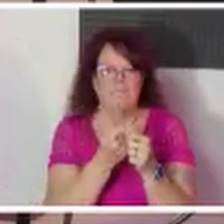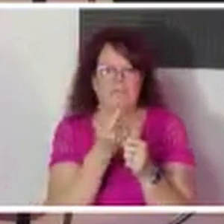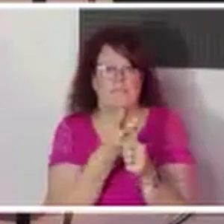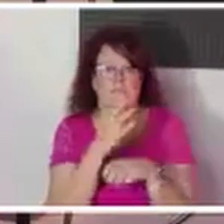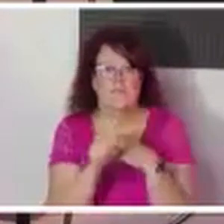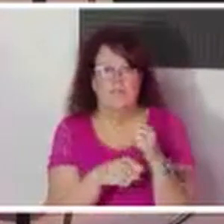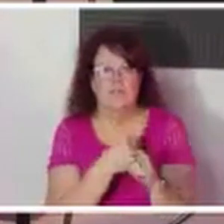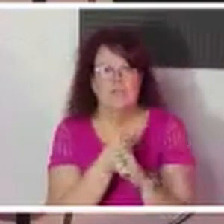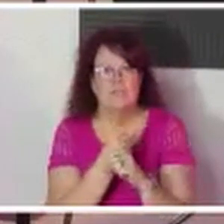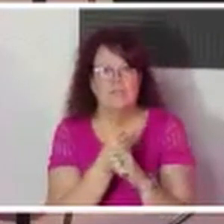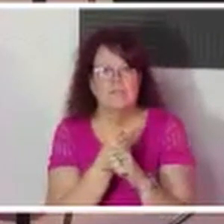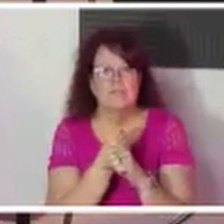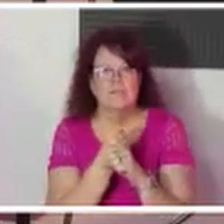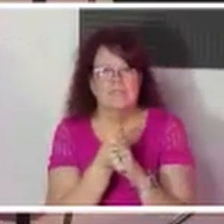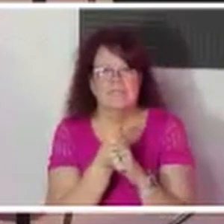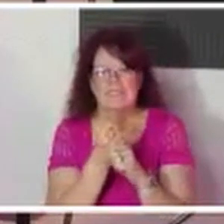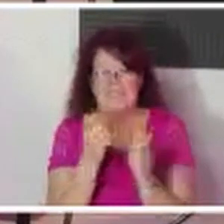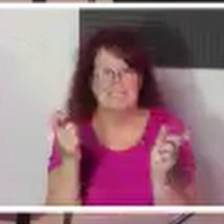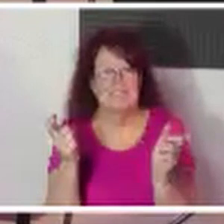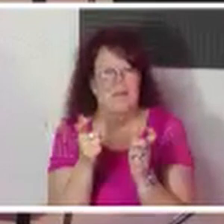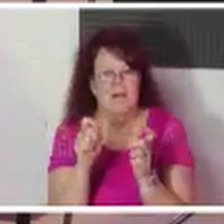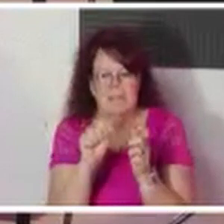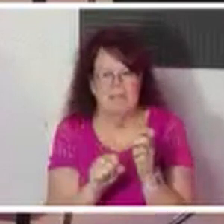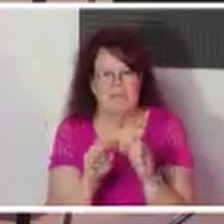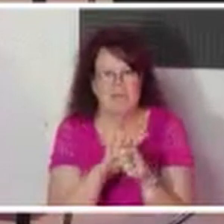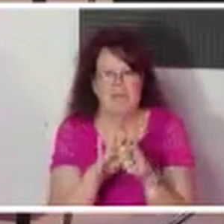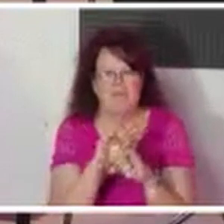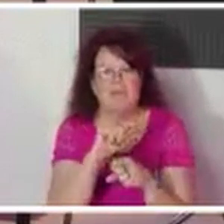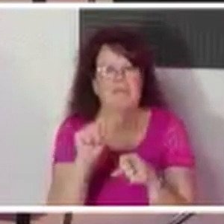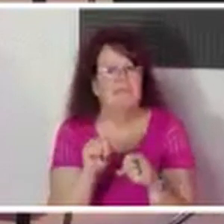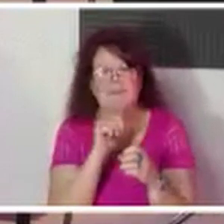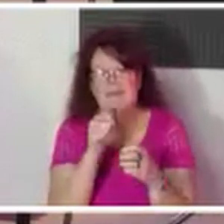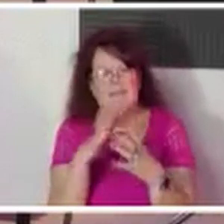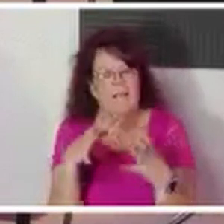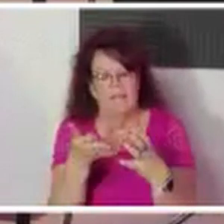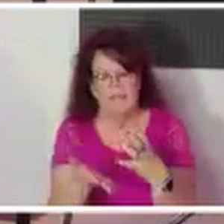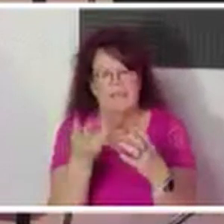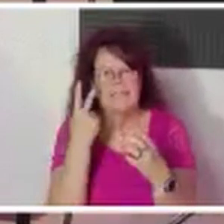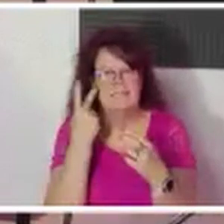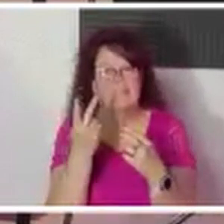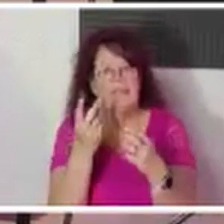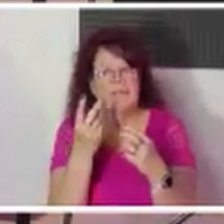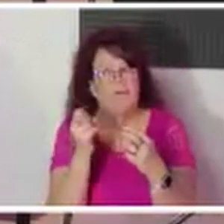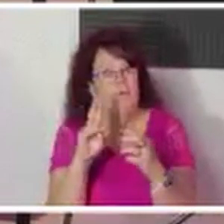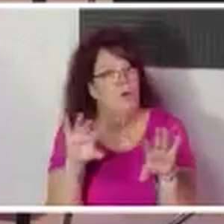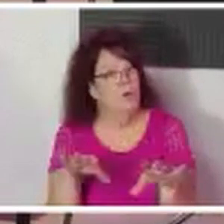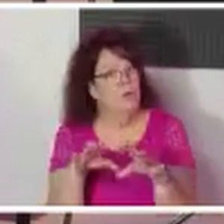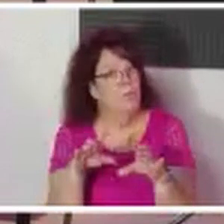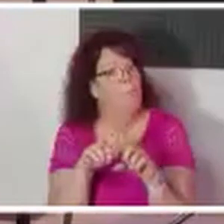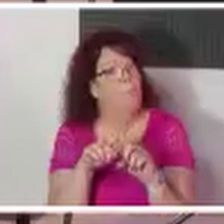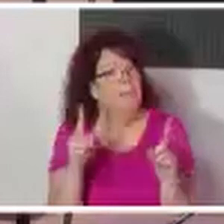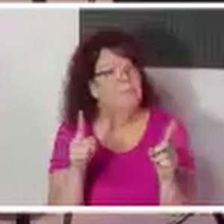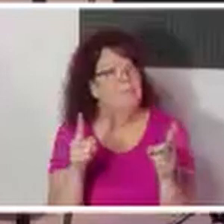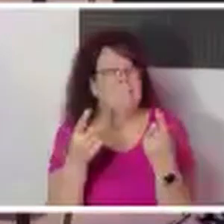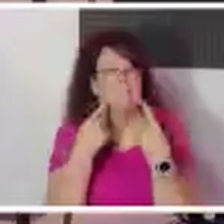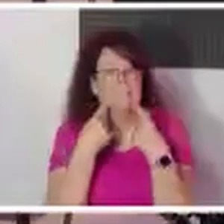very small suburb of Tulsa. Not a lot there to see or do, but